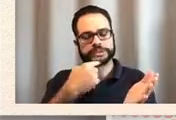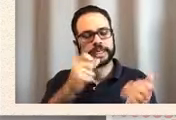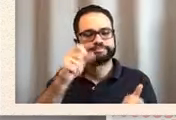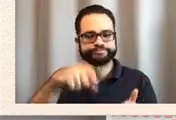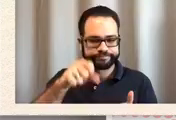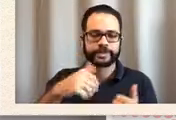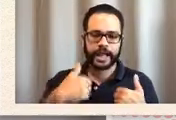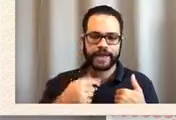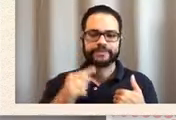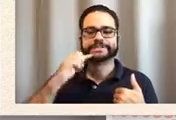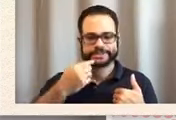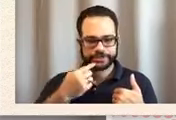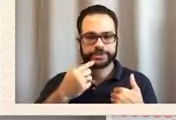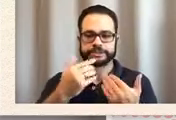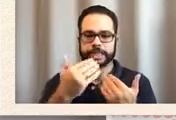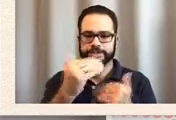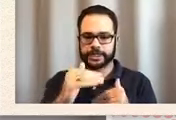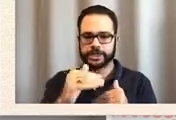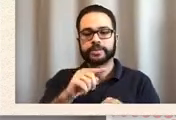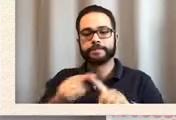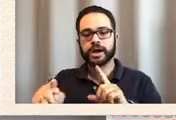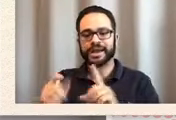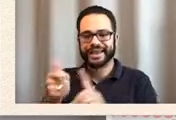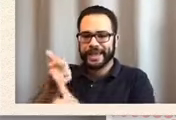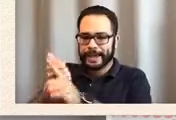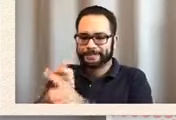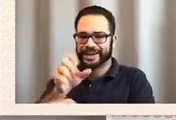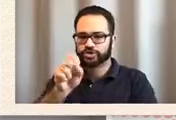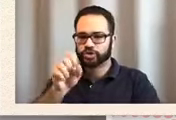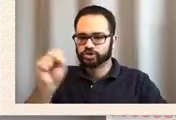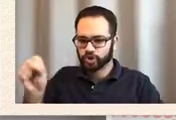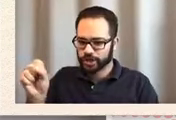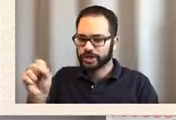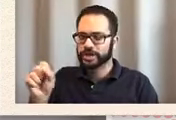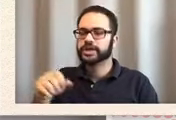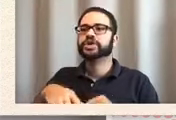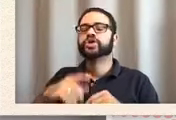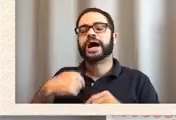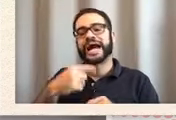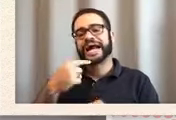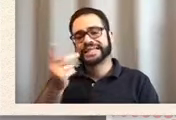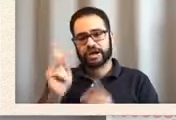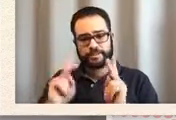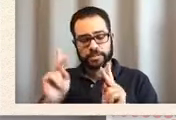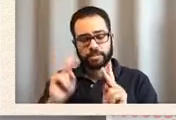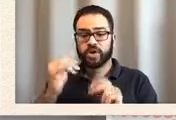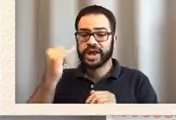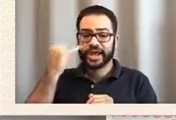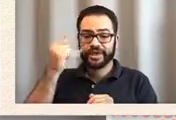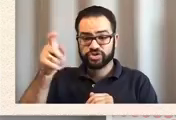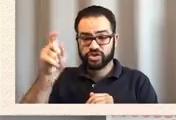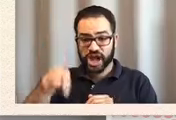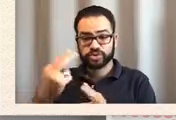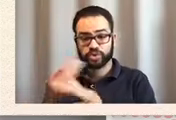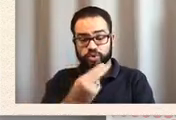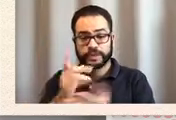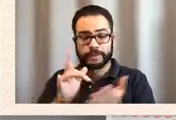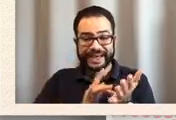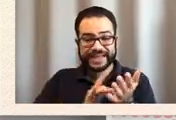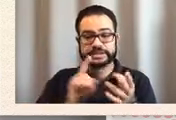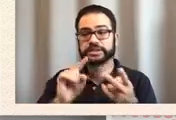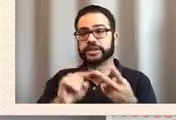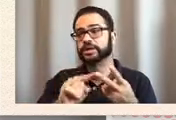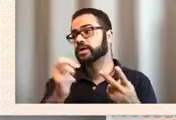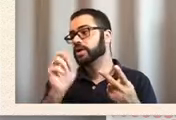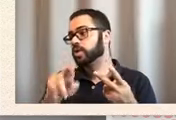it points back to Social Security. And so usually I tell people, if it's something where they have to be on medication, or if it's something that